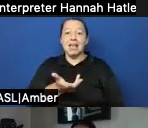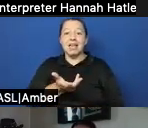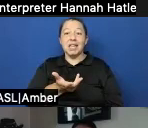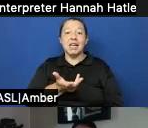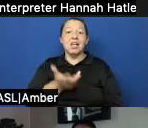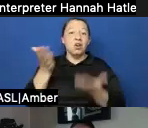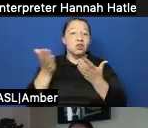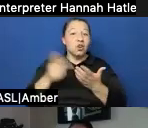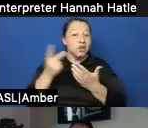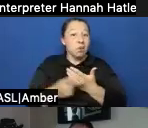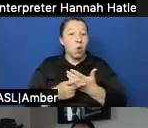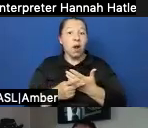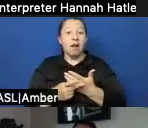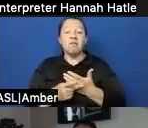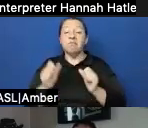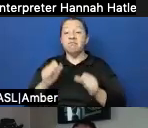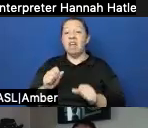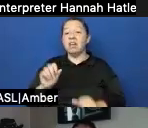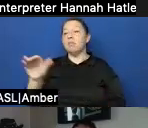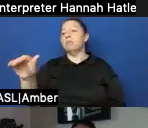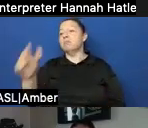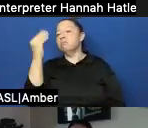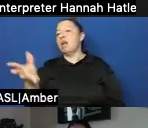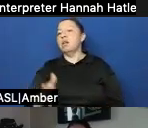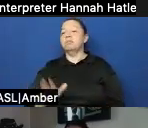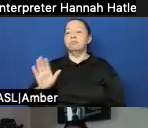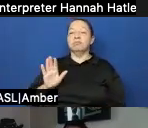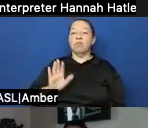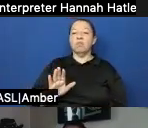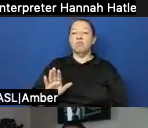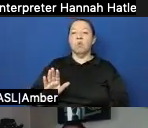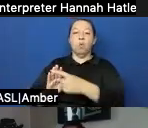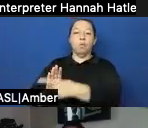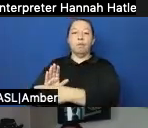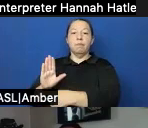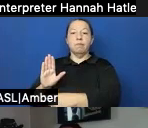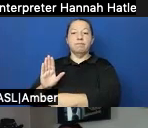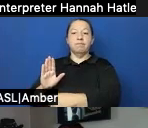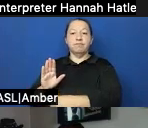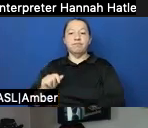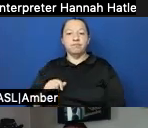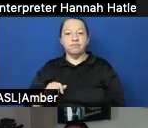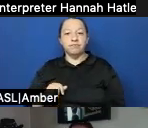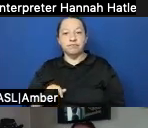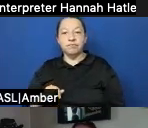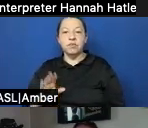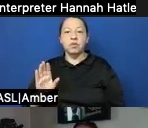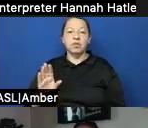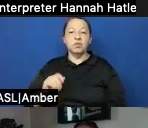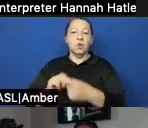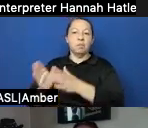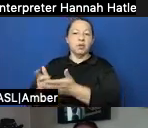service program, they can let the trafficker know. And then that bottom could, give a lot of